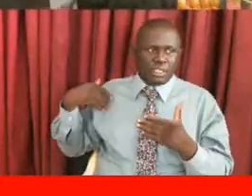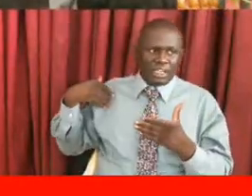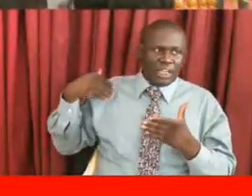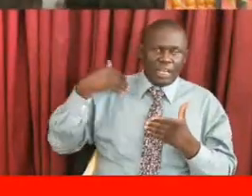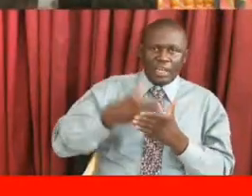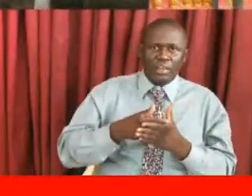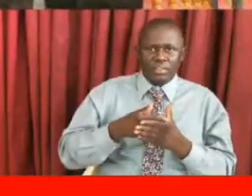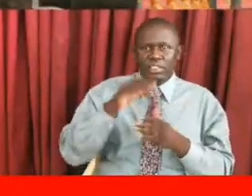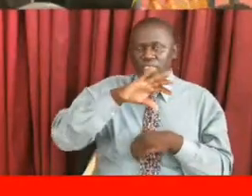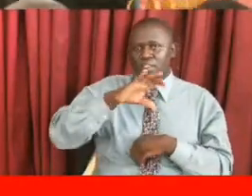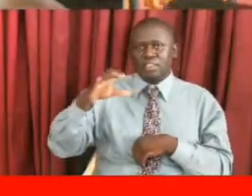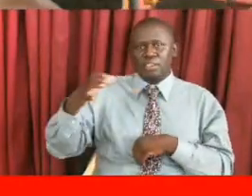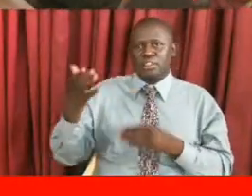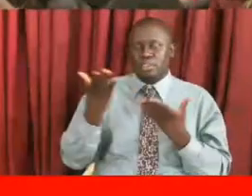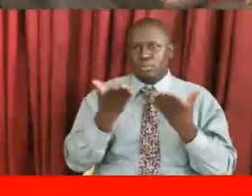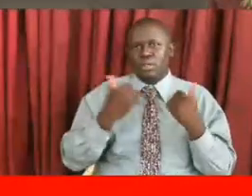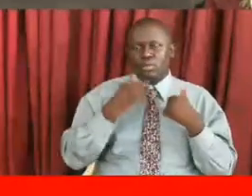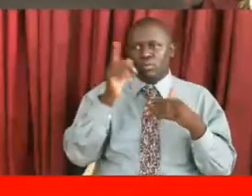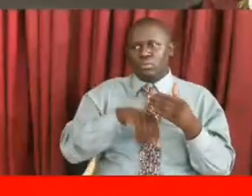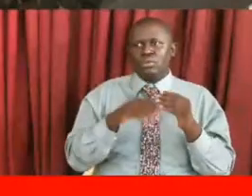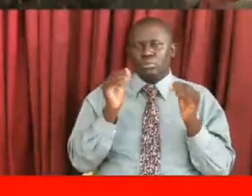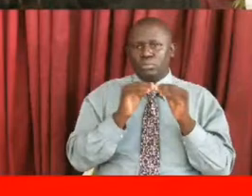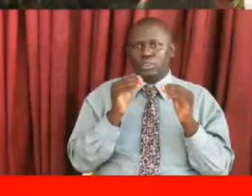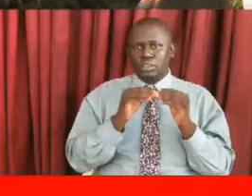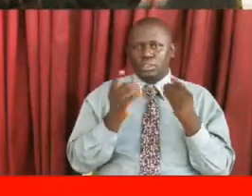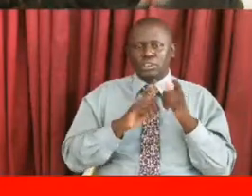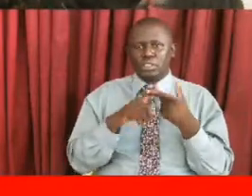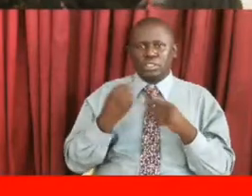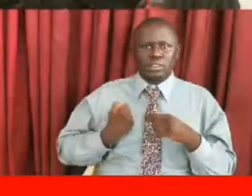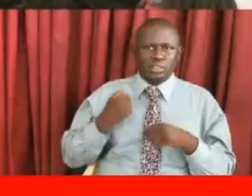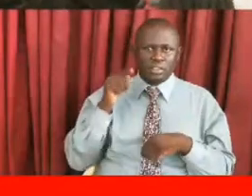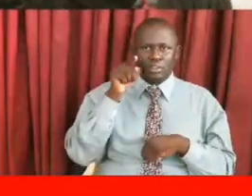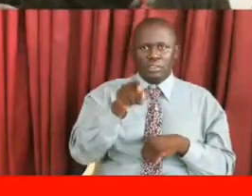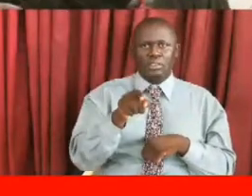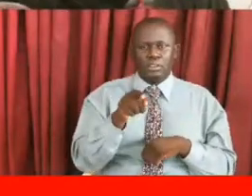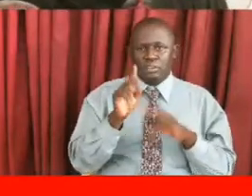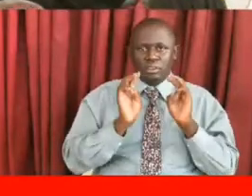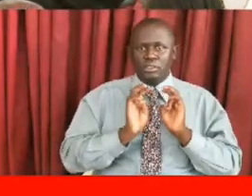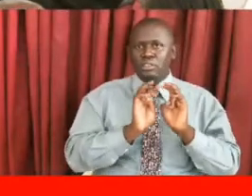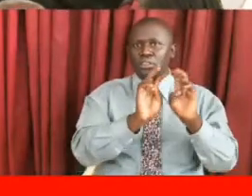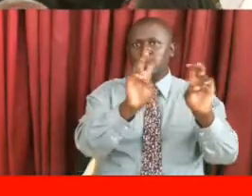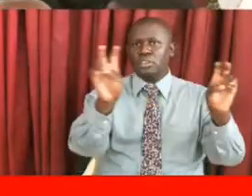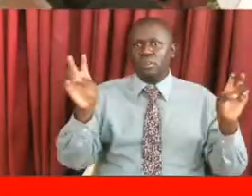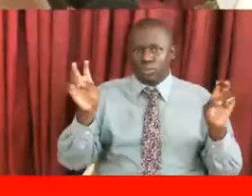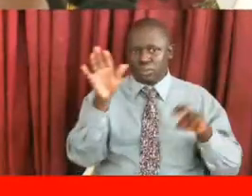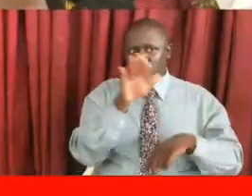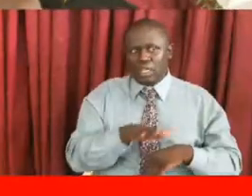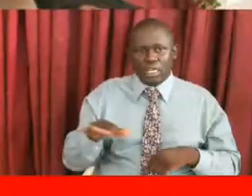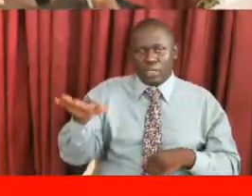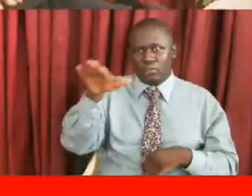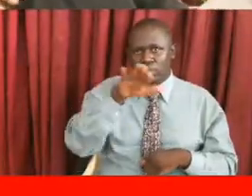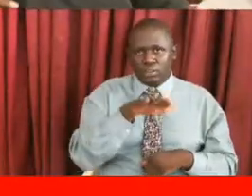the meetings she looked around and saw all the people who had